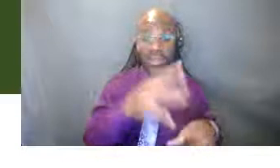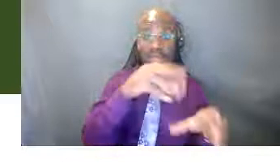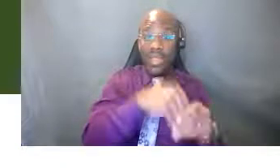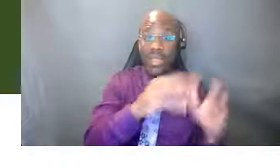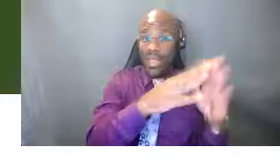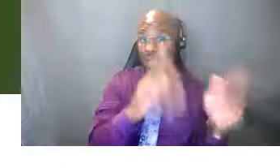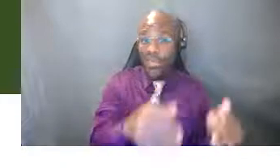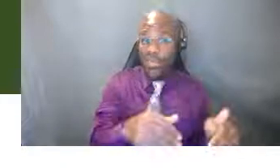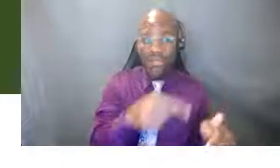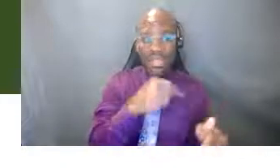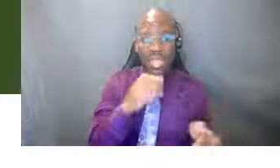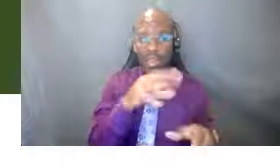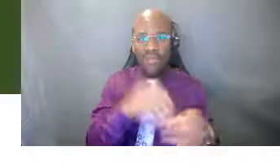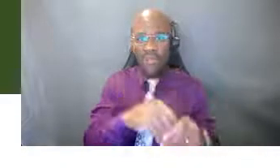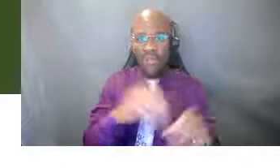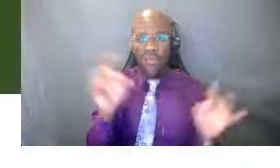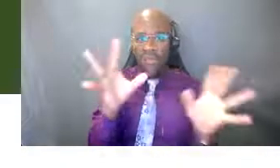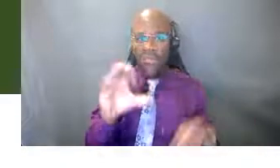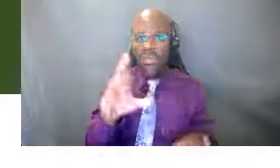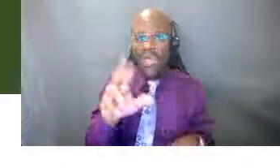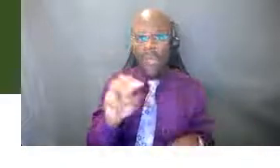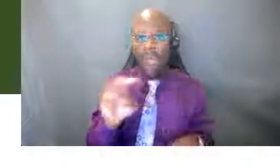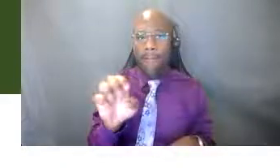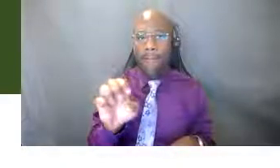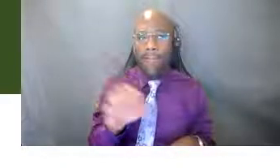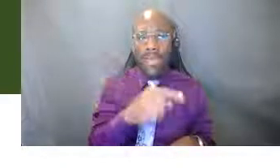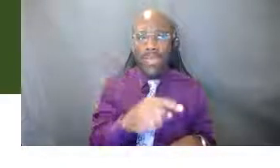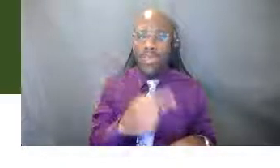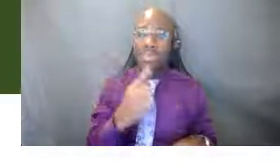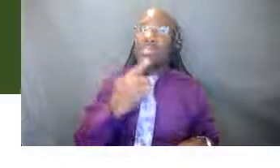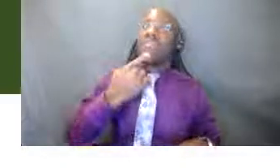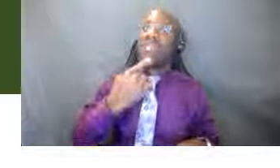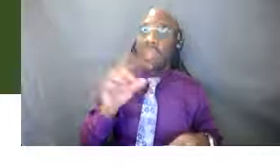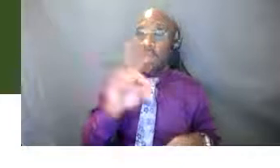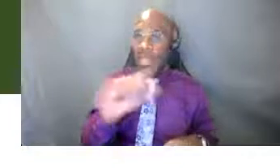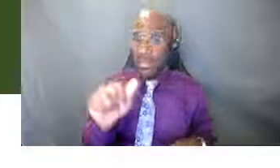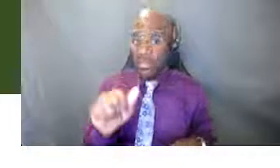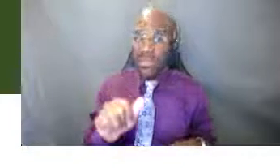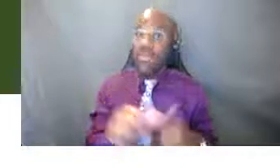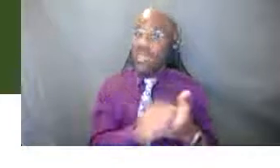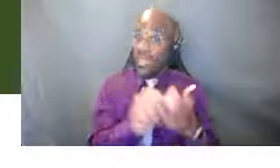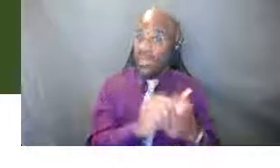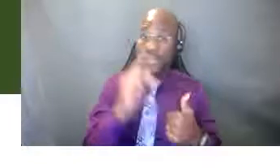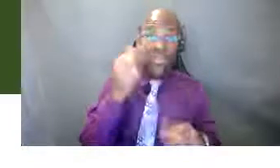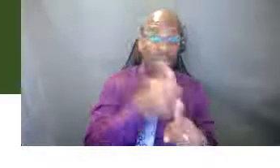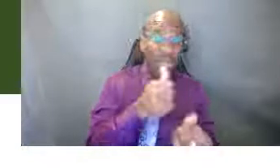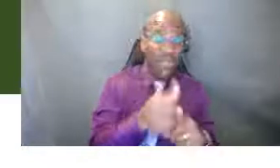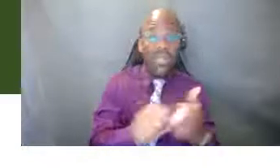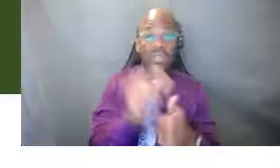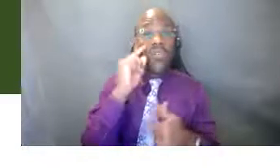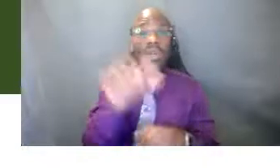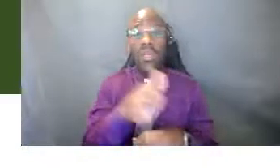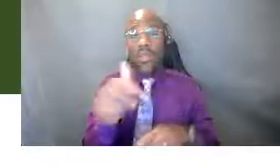a court had determined he was gravely disabled, a danger to himself and others, and needed to be in a psychiatric